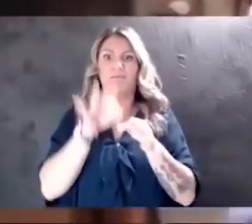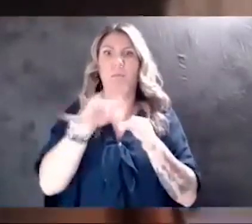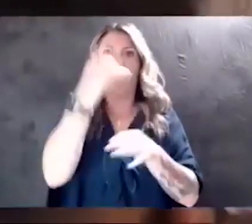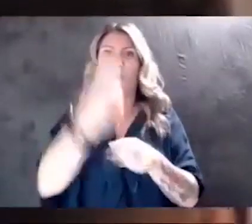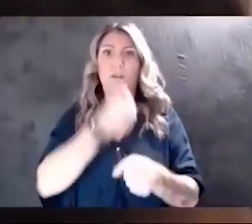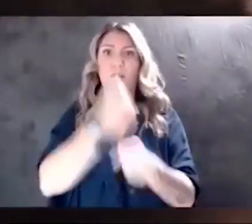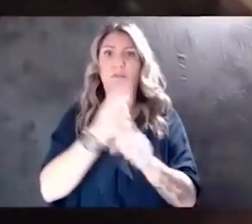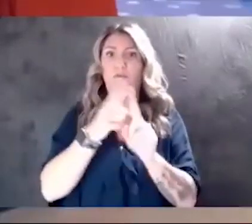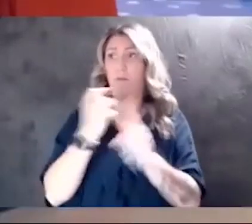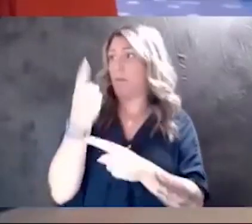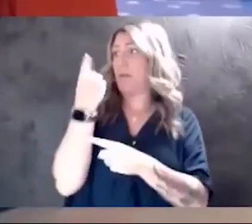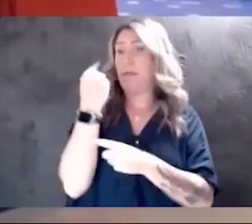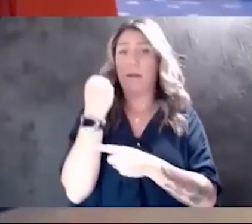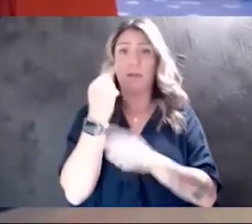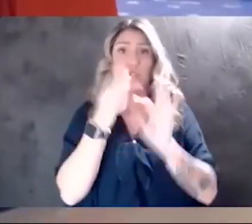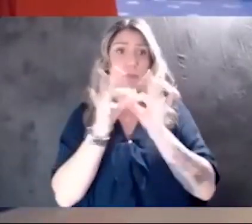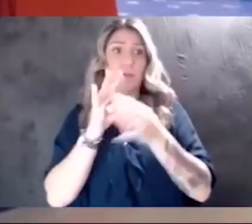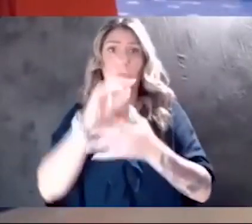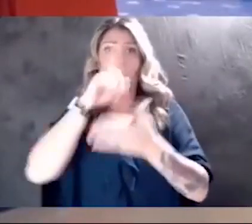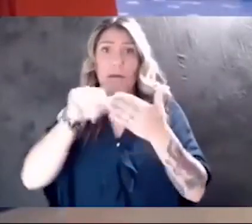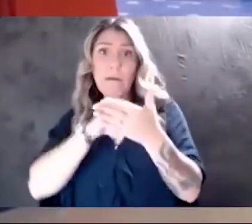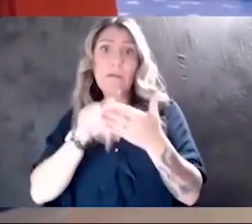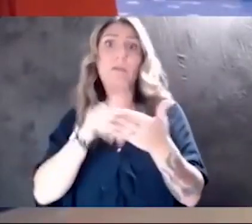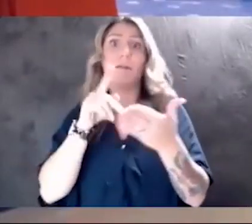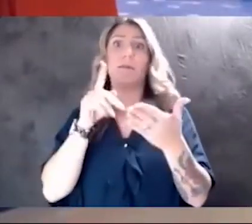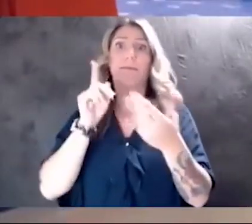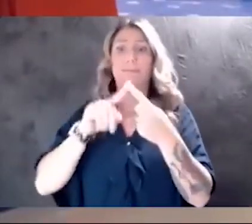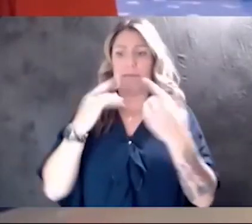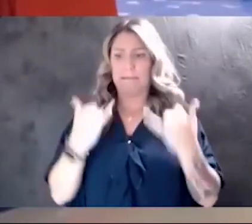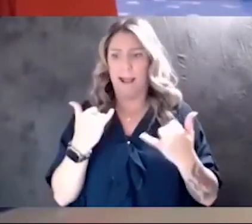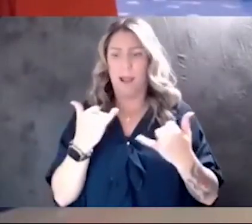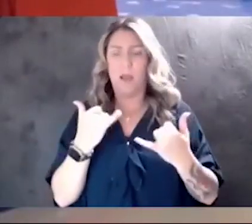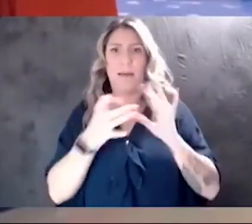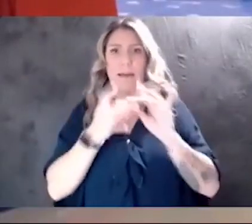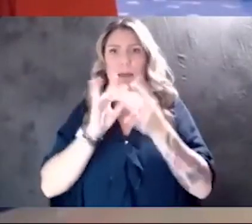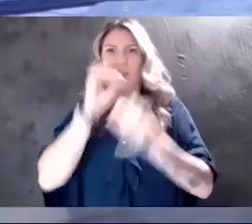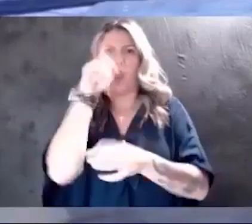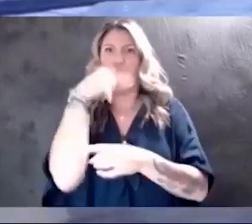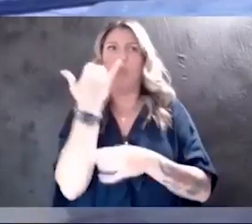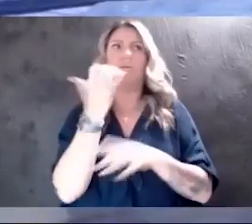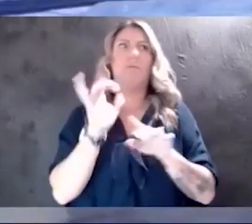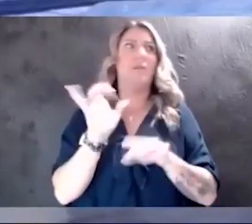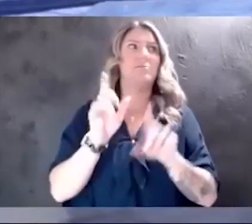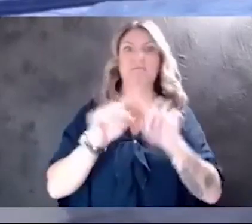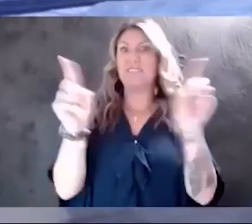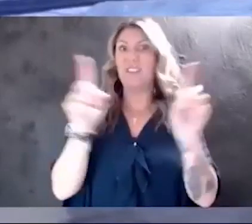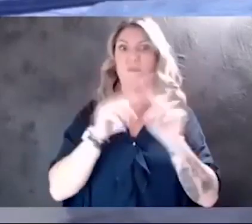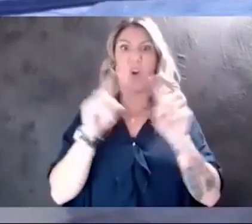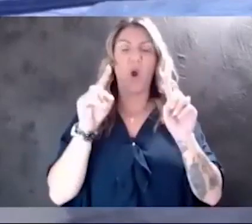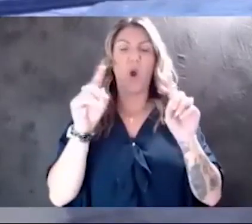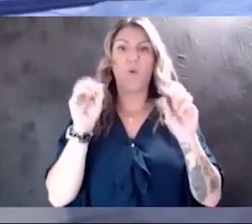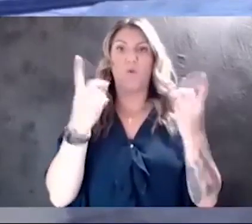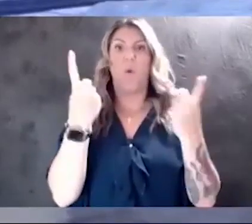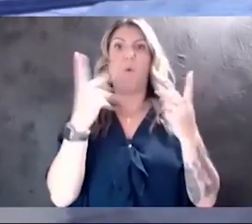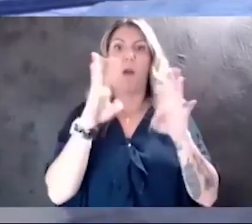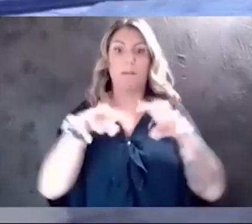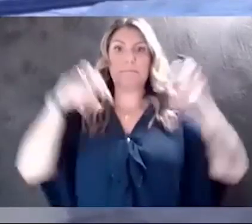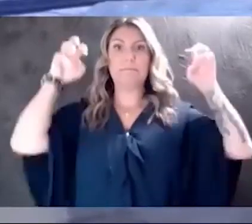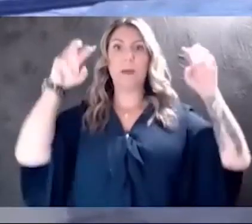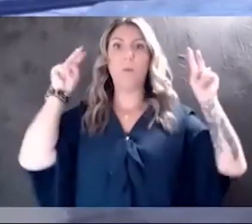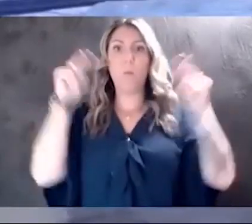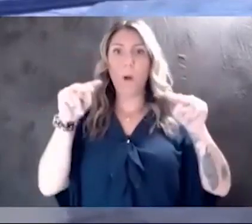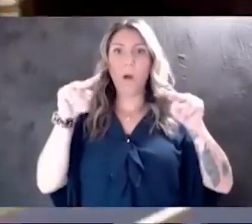Olympics being canceled to this year. And this year's Olympics is going to look a lot different with no spectators in the stands and obviously